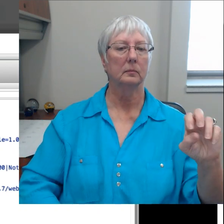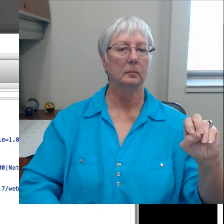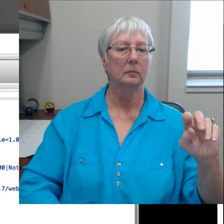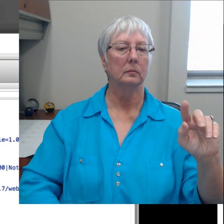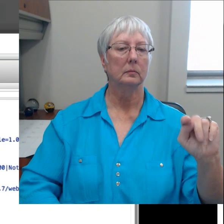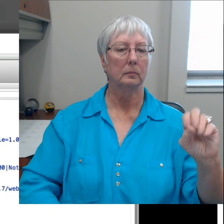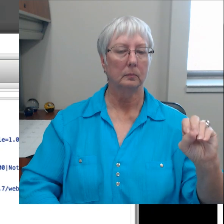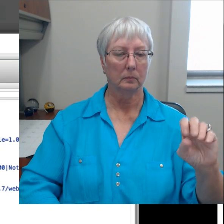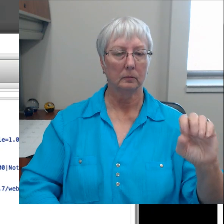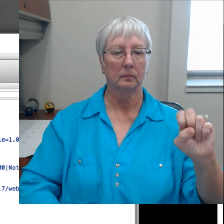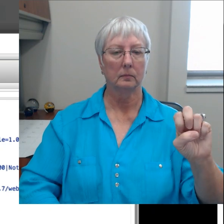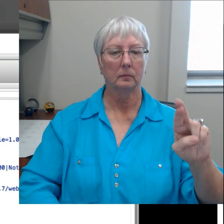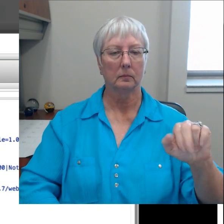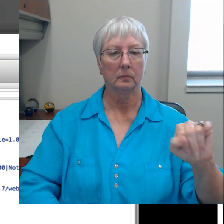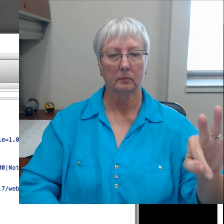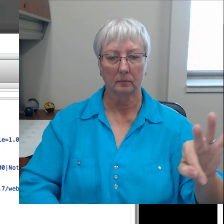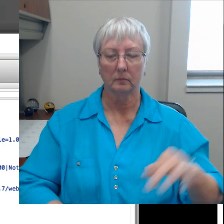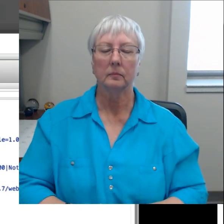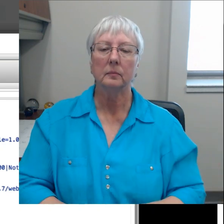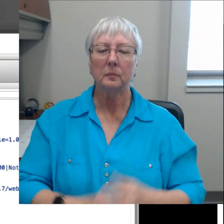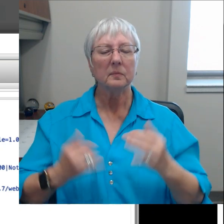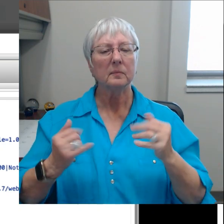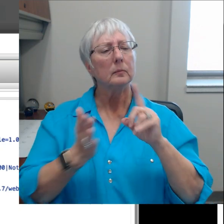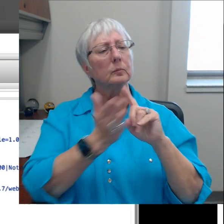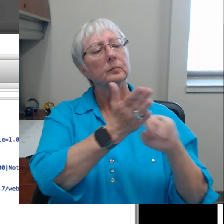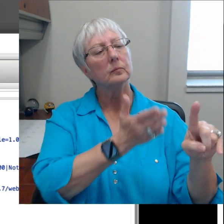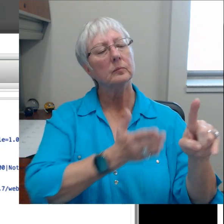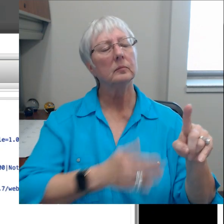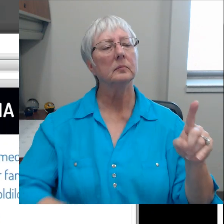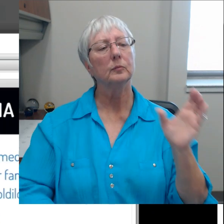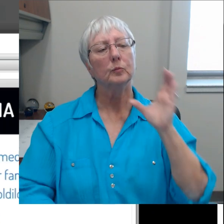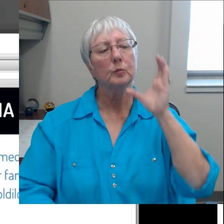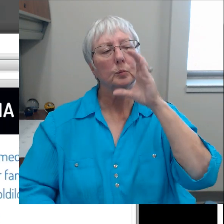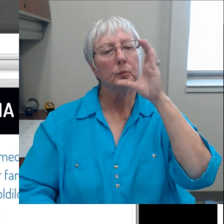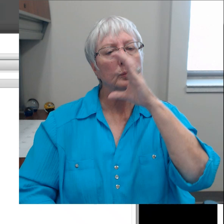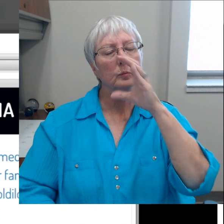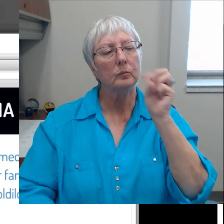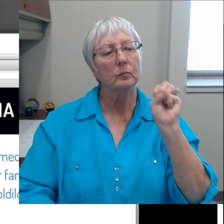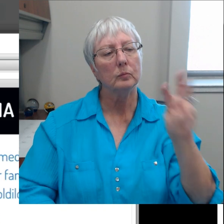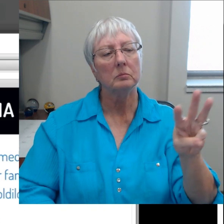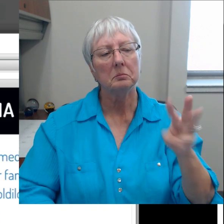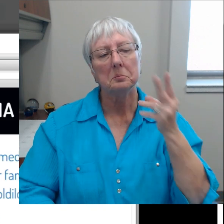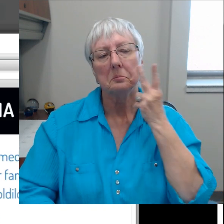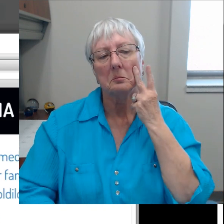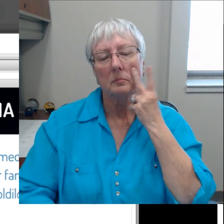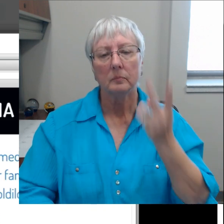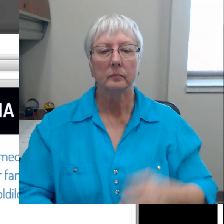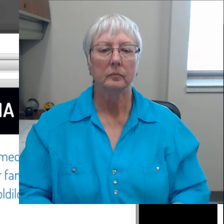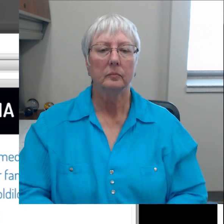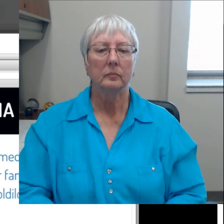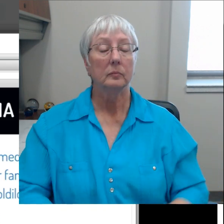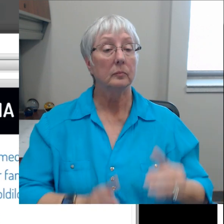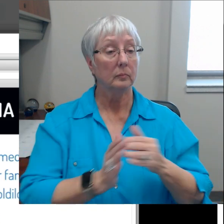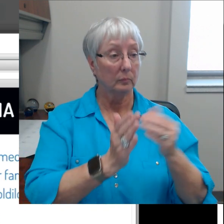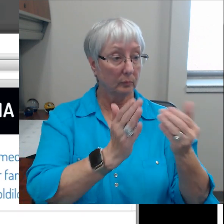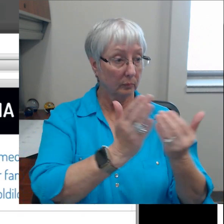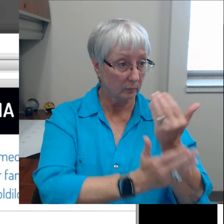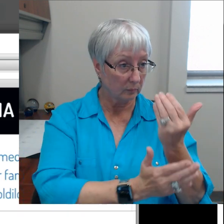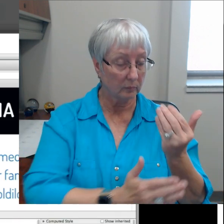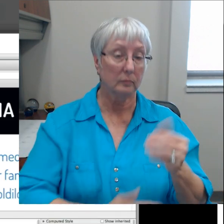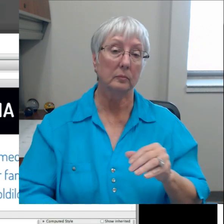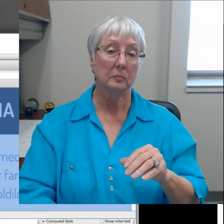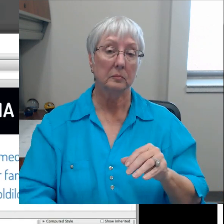We'll save our HTML page there and go check it in the browser to make sure everything's working. So we refresh our page here. And